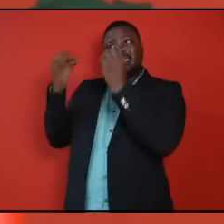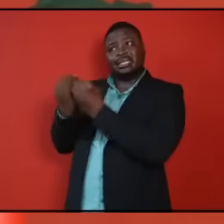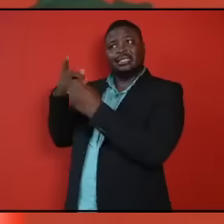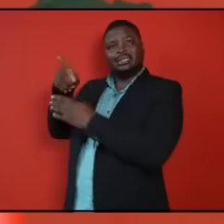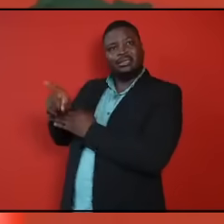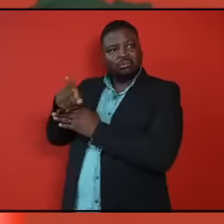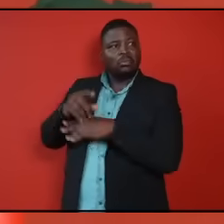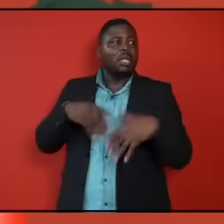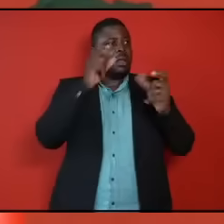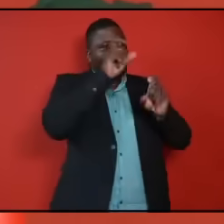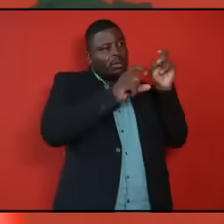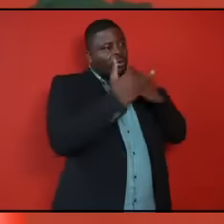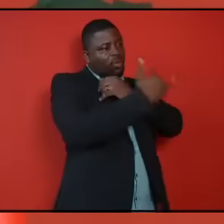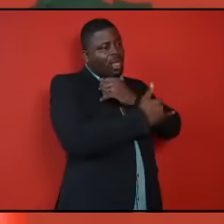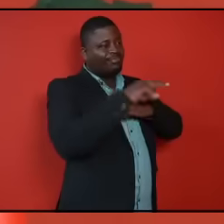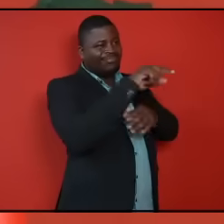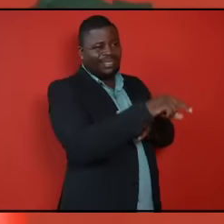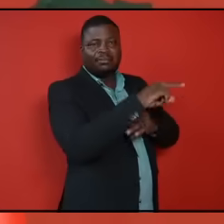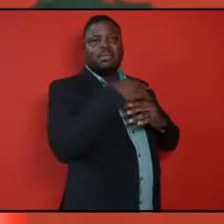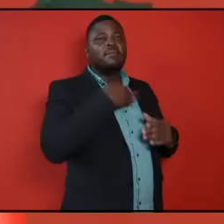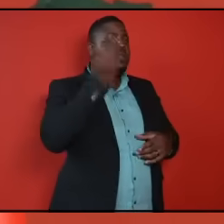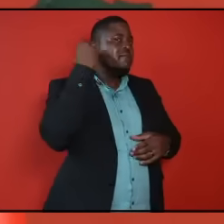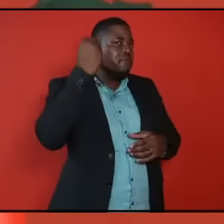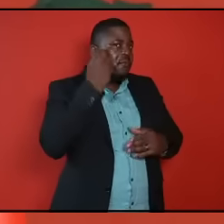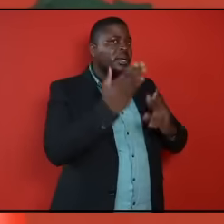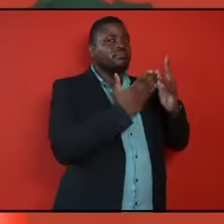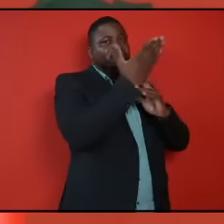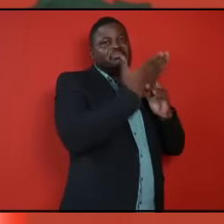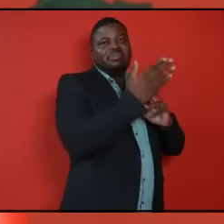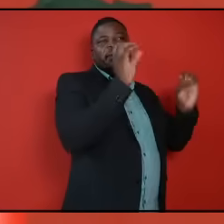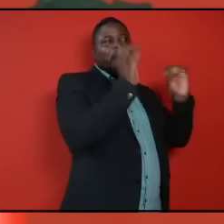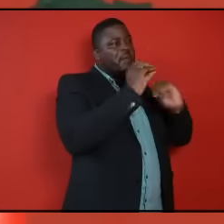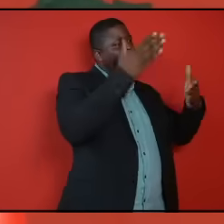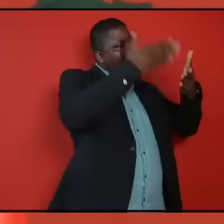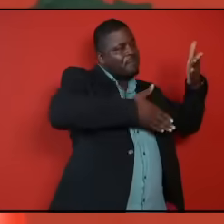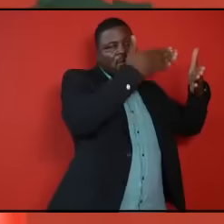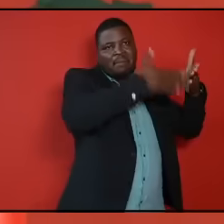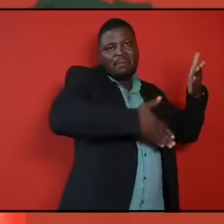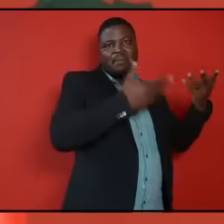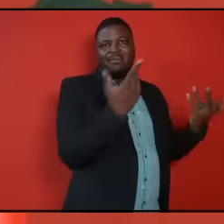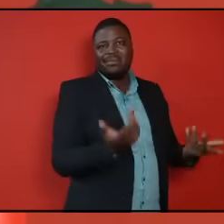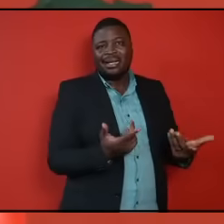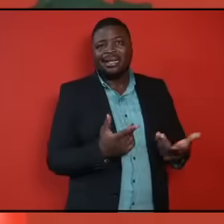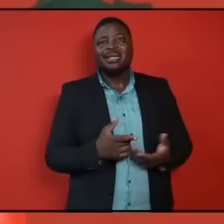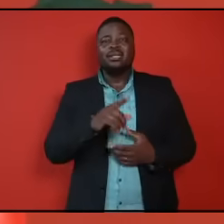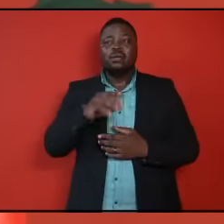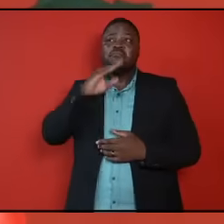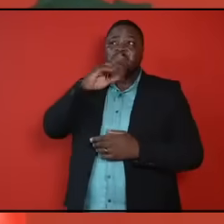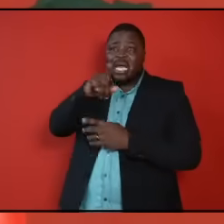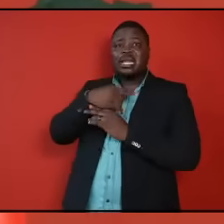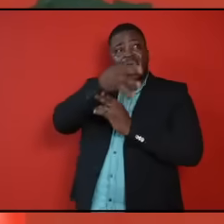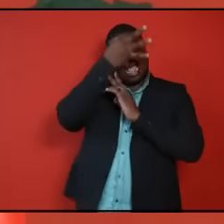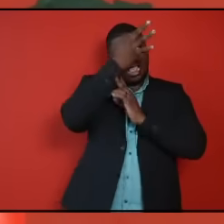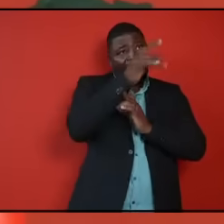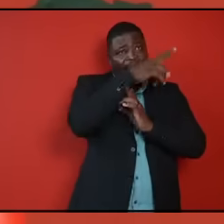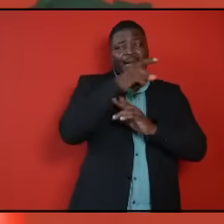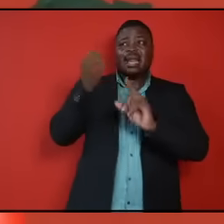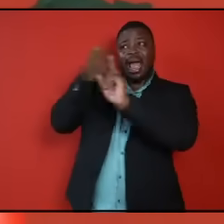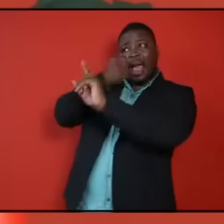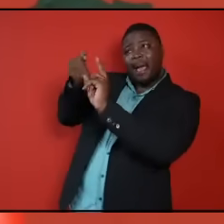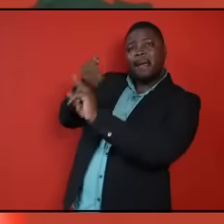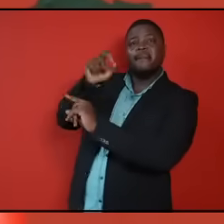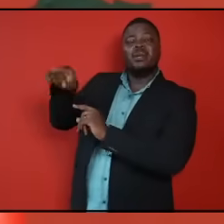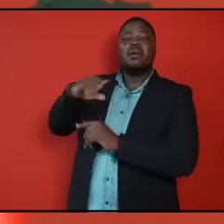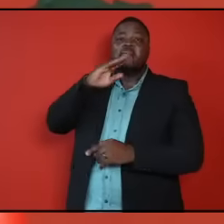access information and free expression, creating information vacuum that shields abuses, delays results,